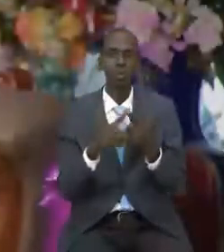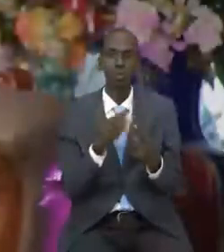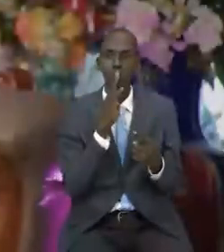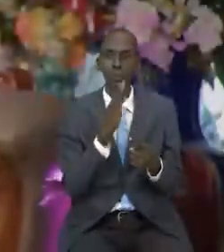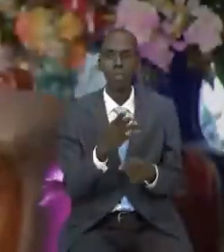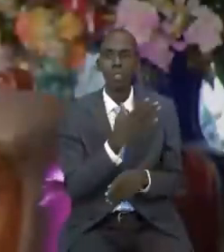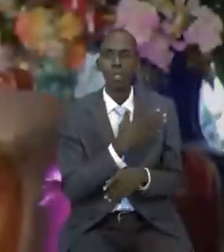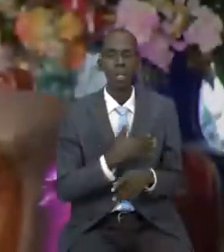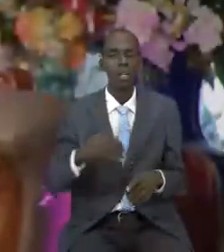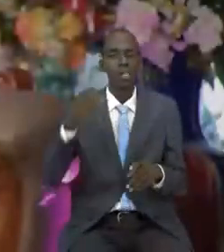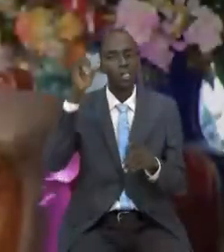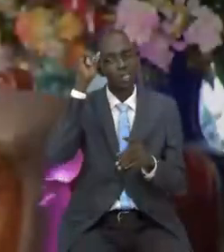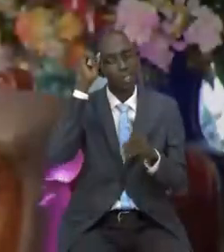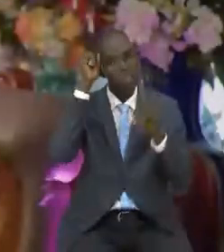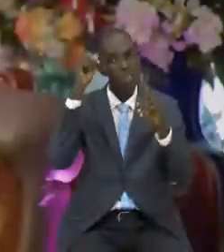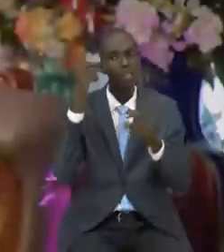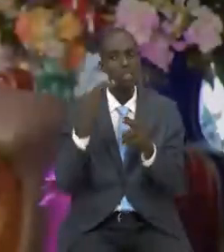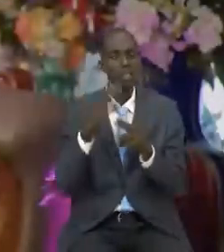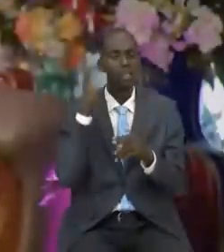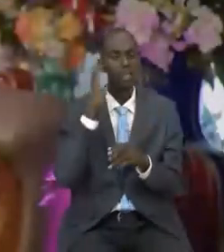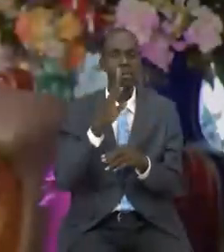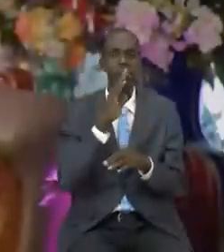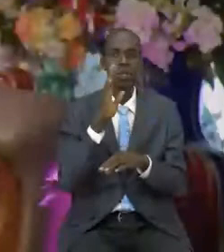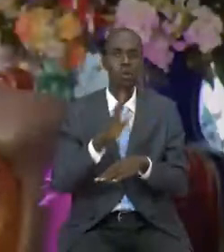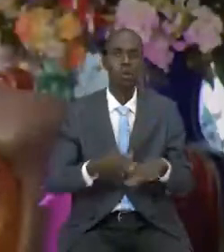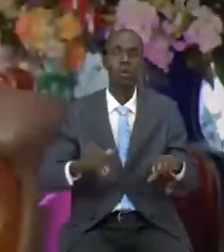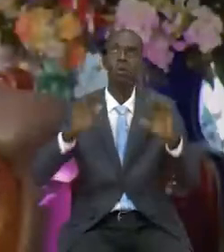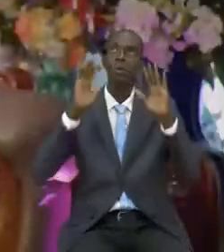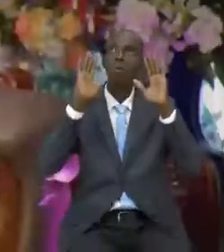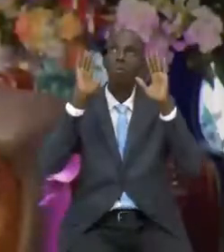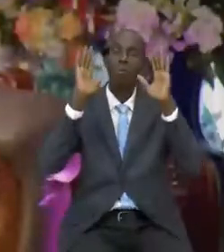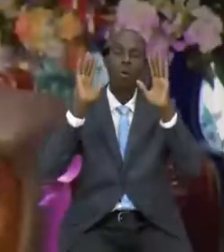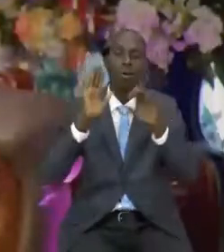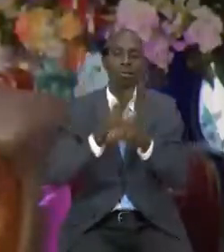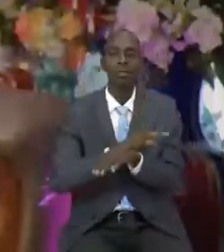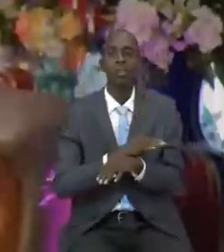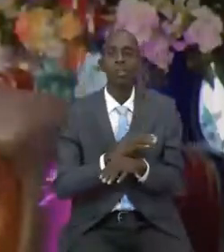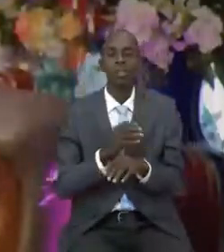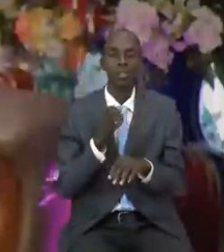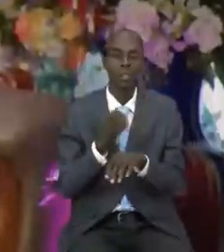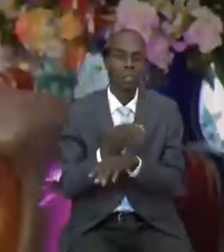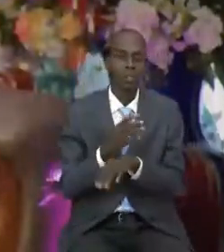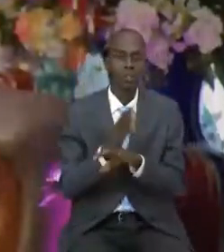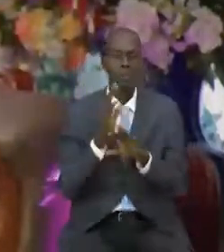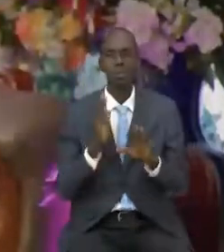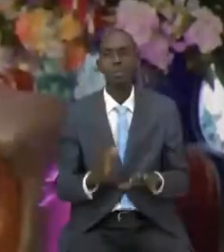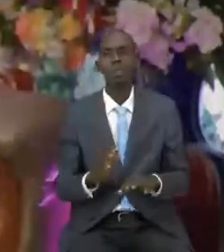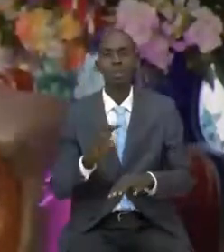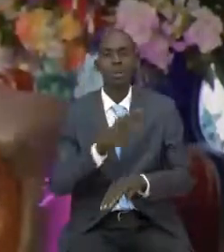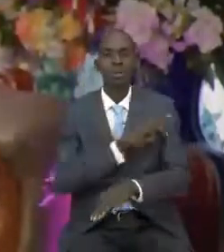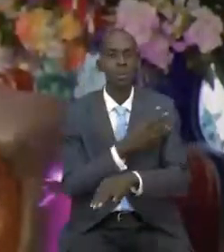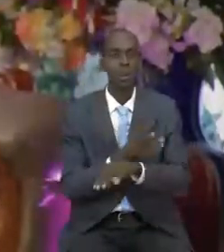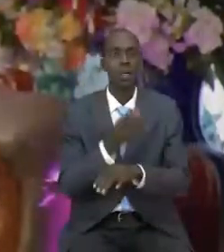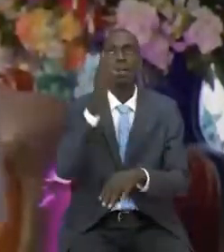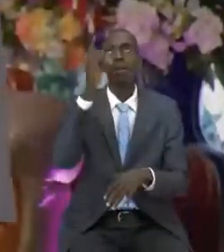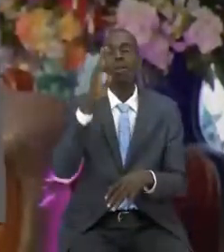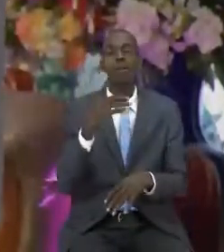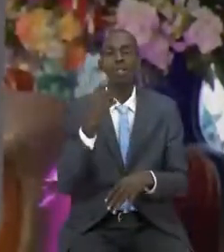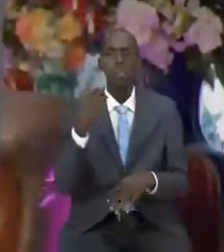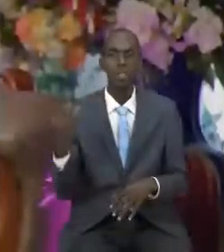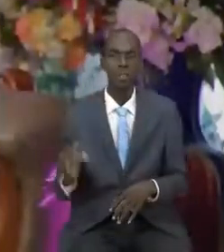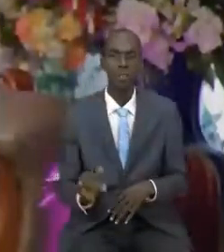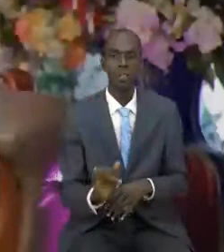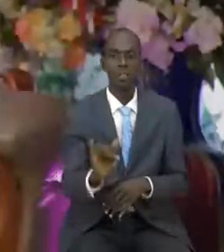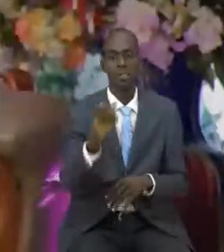be called Wonderful, and his government will be wonderful. Counselor and mighty God, the everlasting